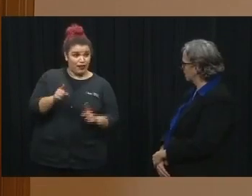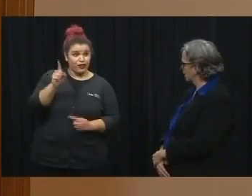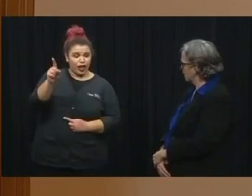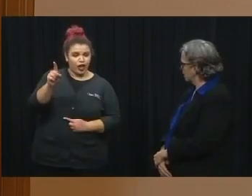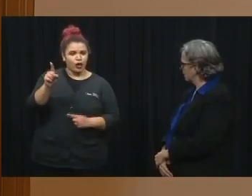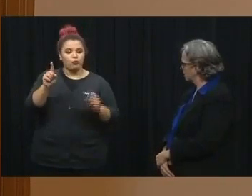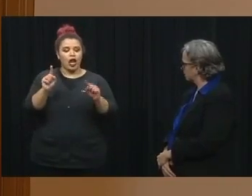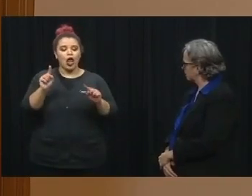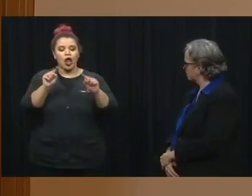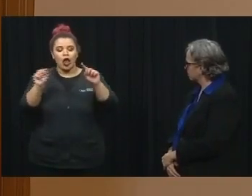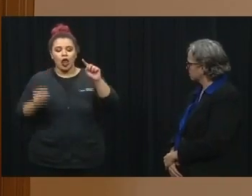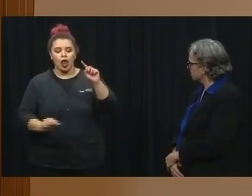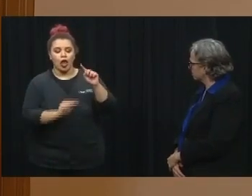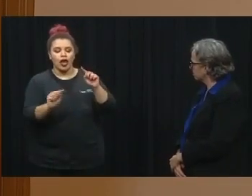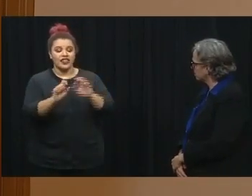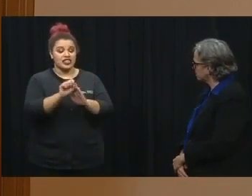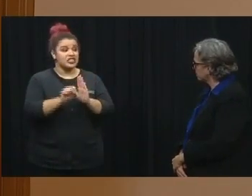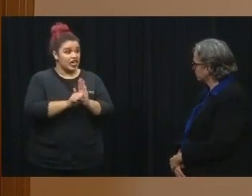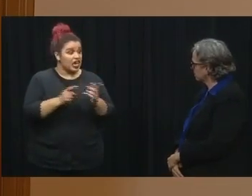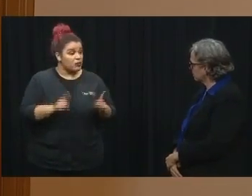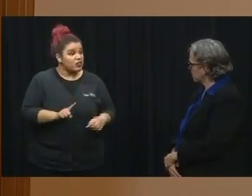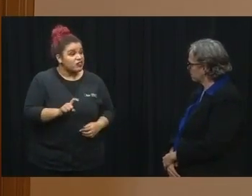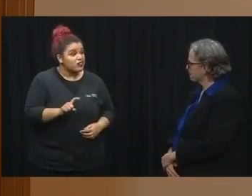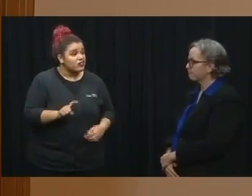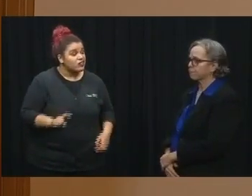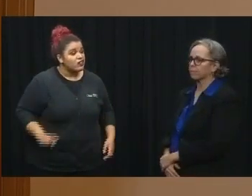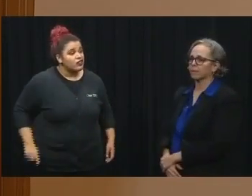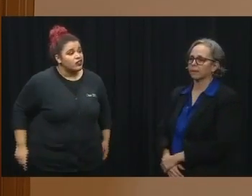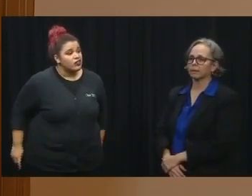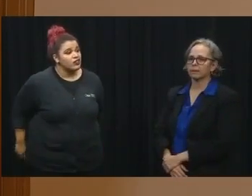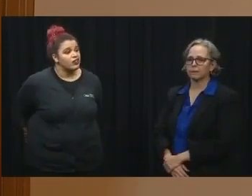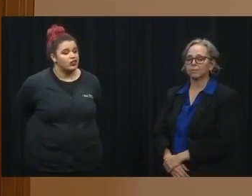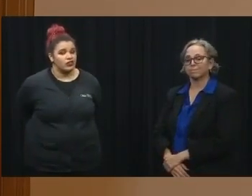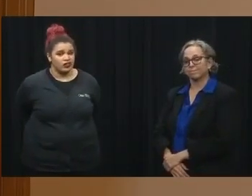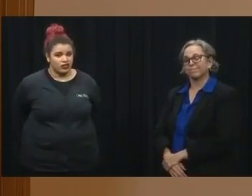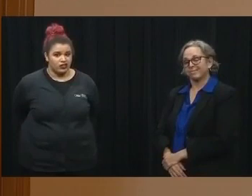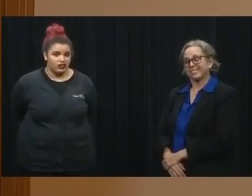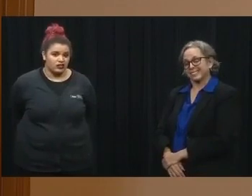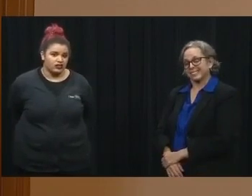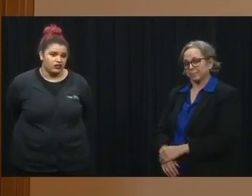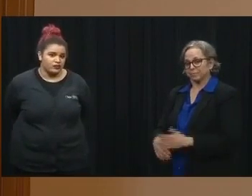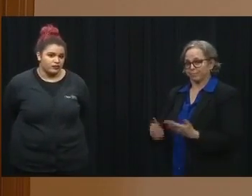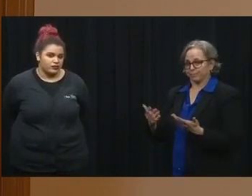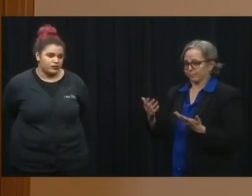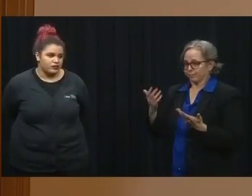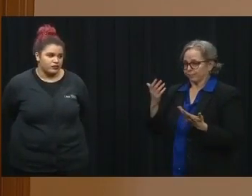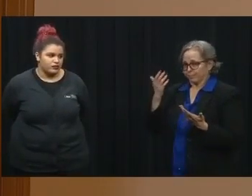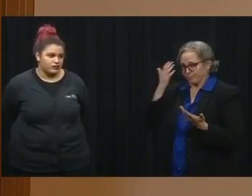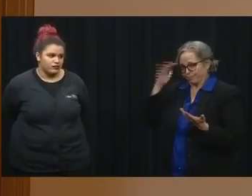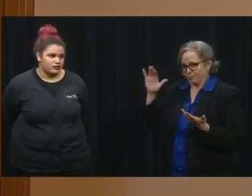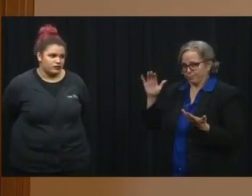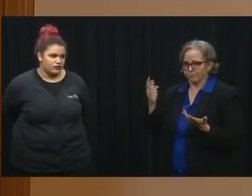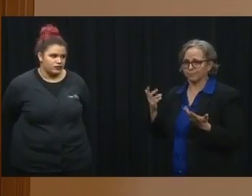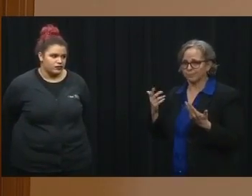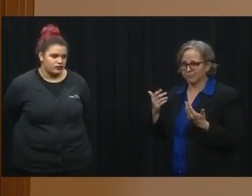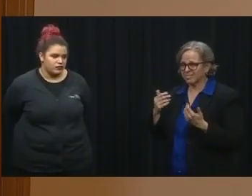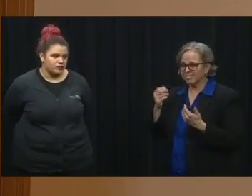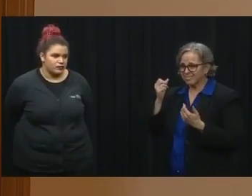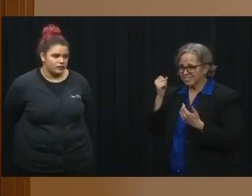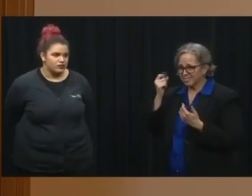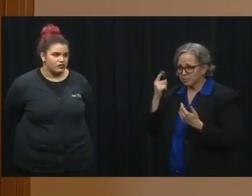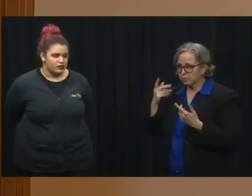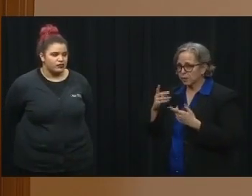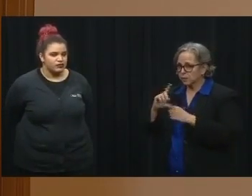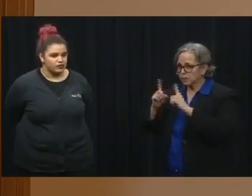commissioner and health department call. We do calls routinely every Tuesday and Thursday, and I reiterated again to my colleagues, let's make sure,